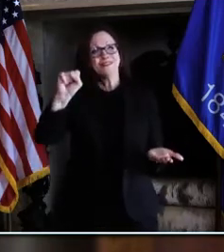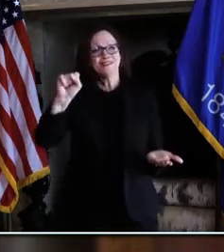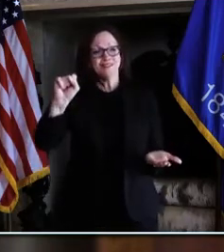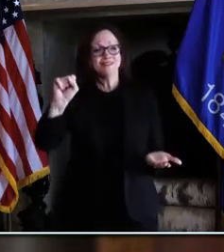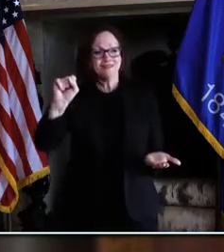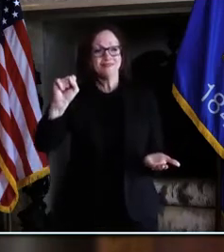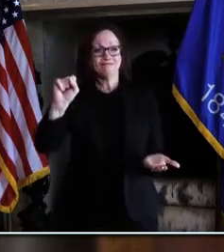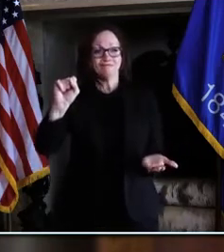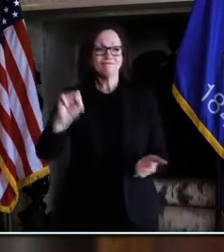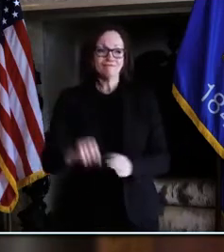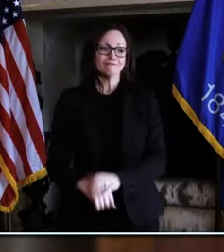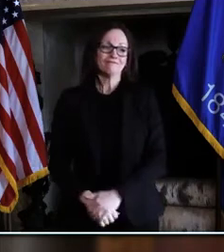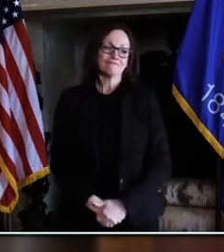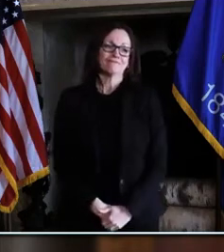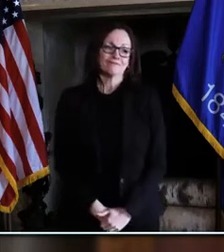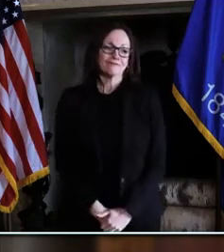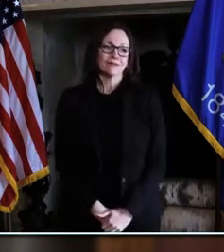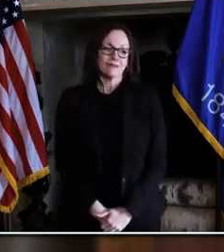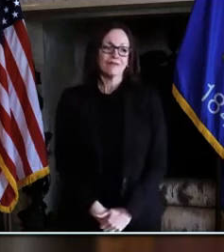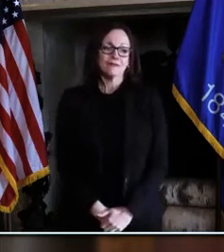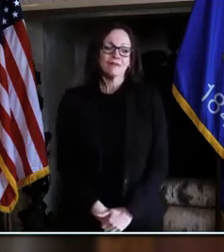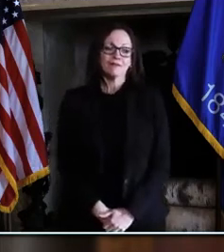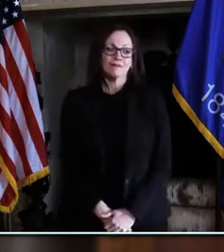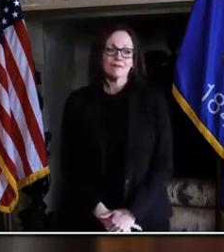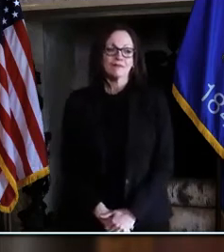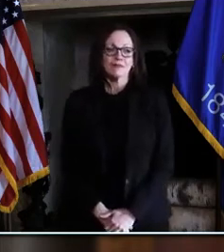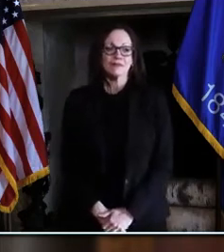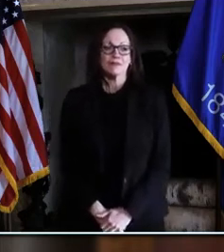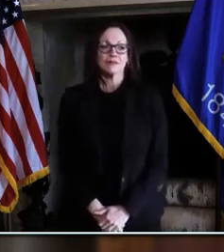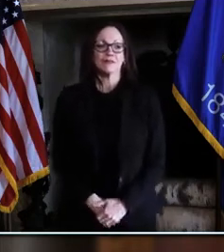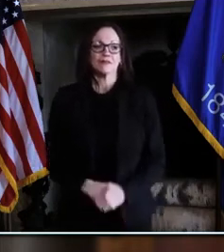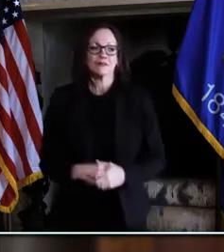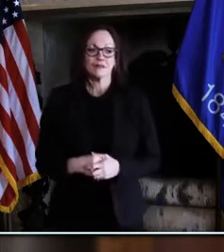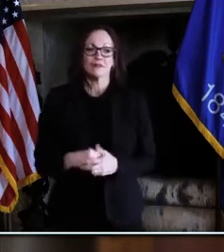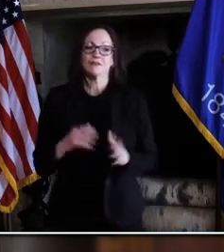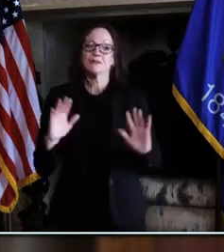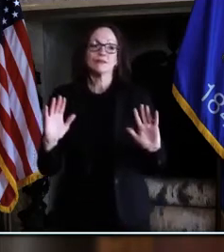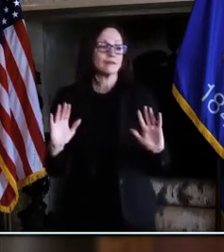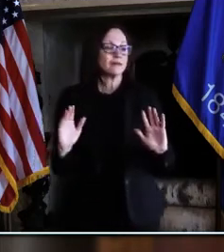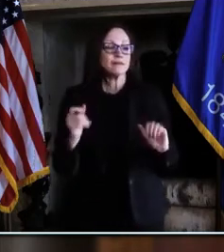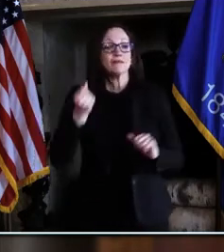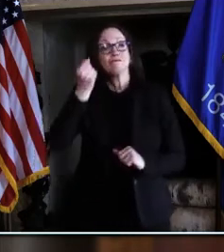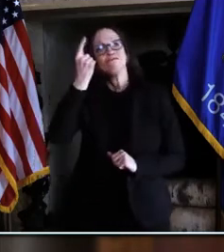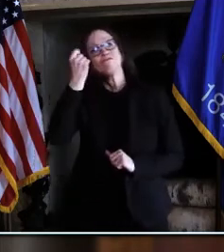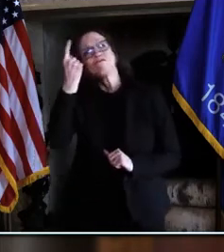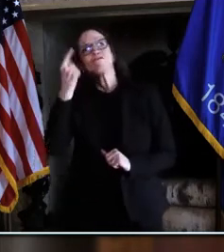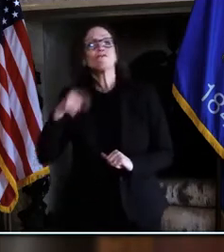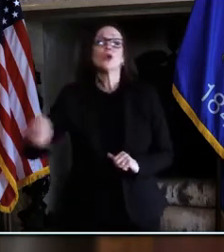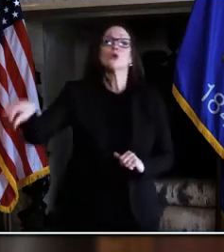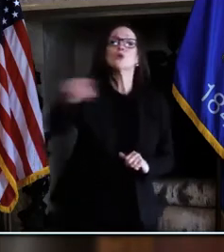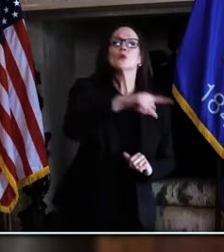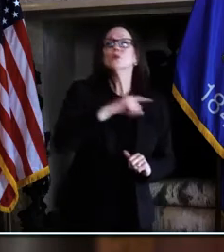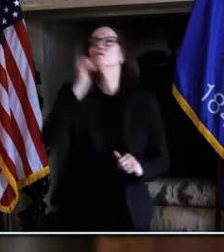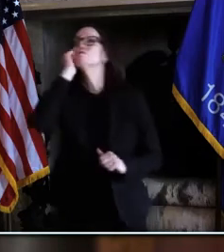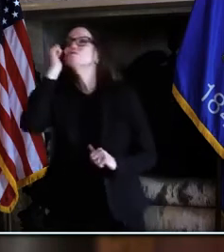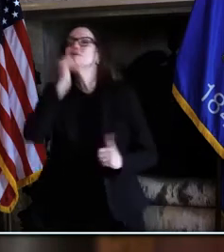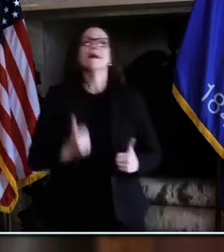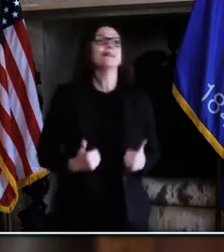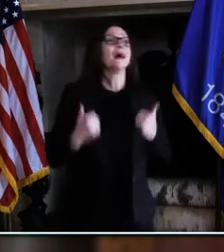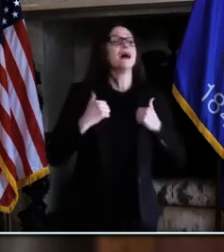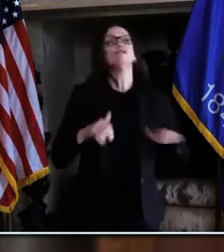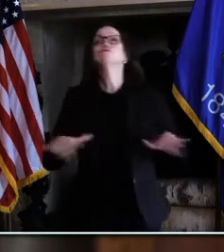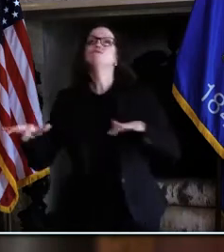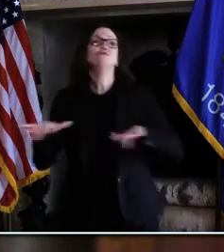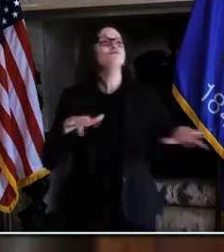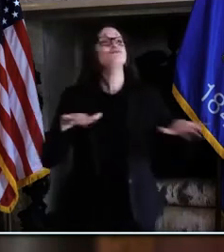been decided without careful thought and deliberation. And true to this state's spirit, you have risen to the challenge each time. We